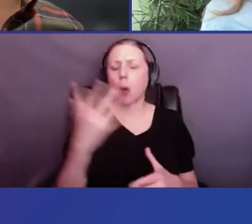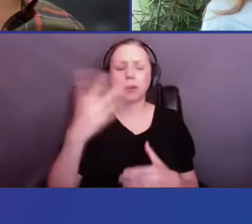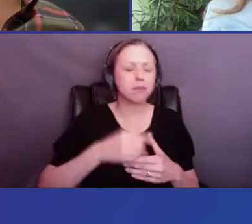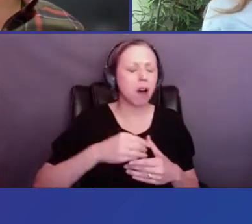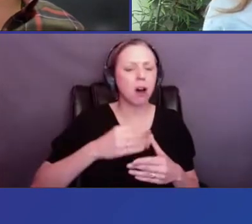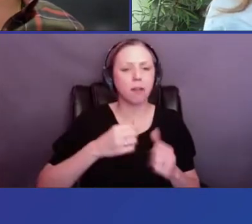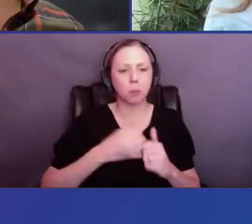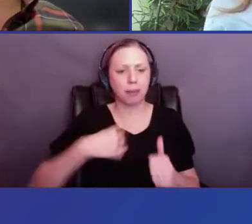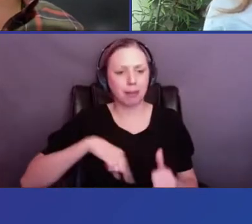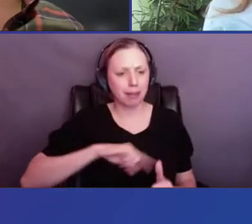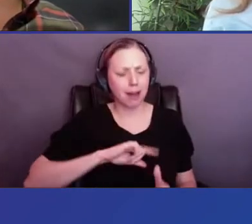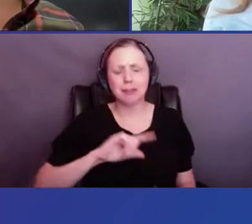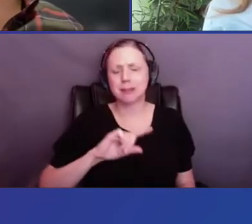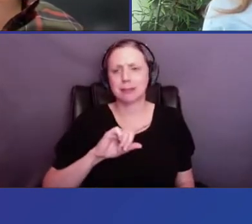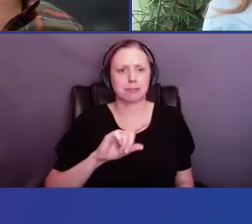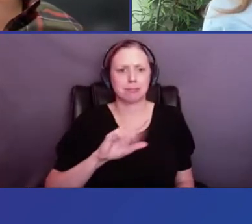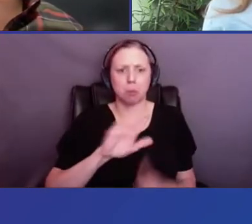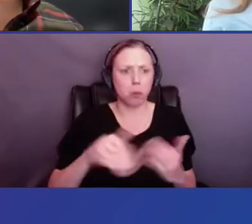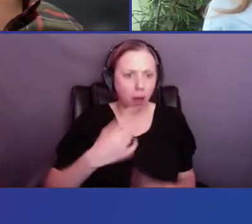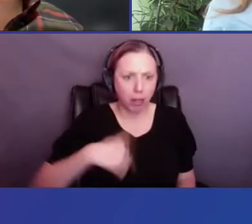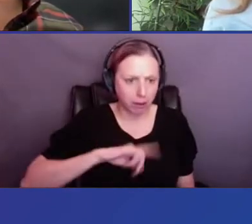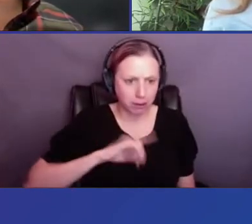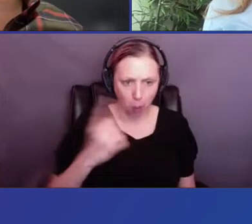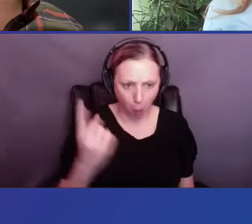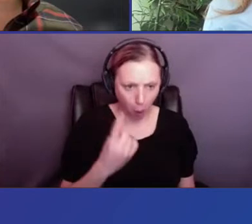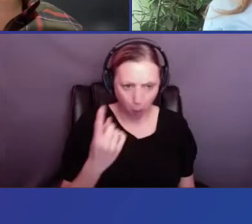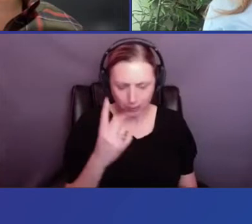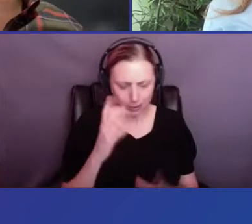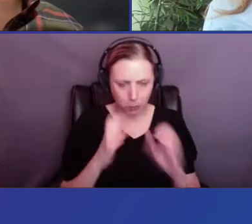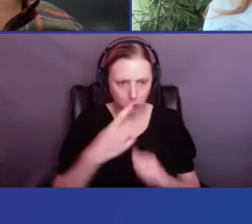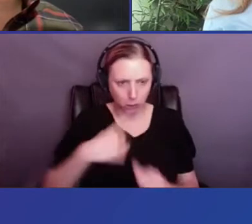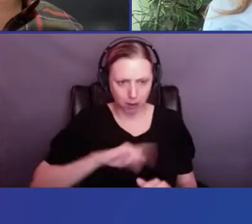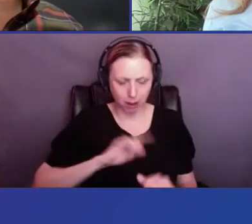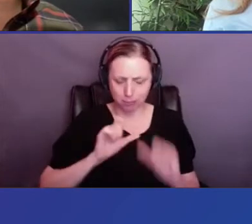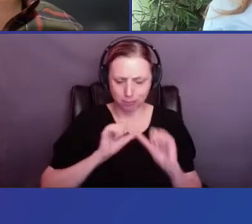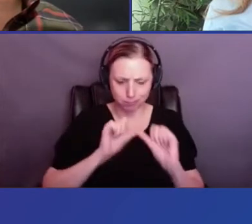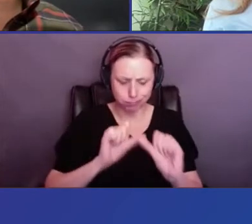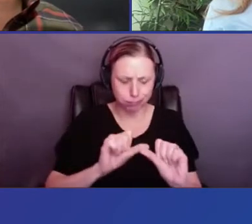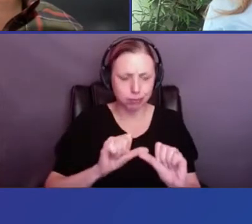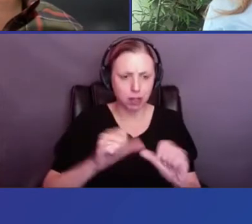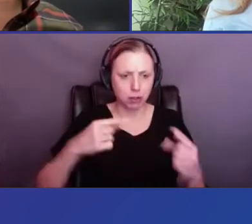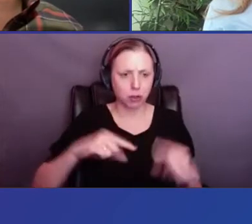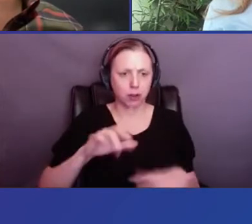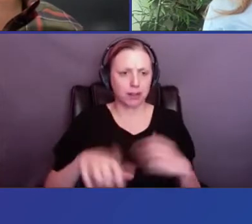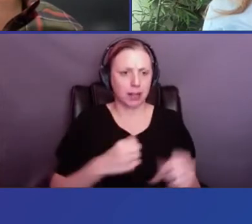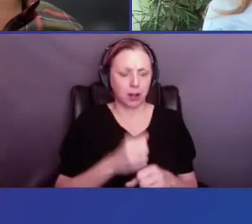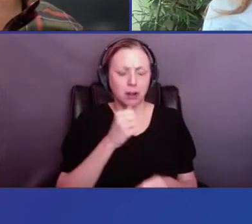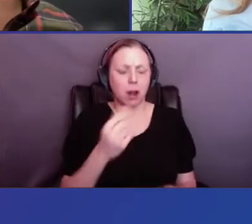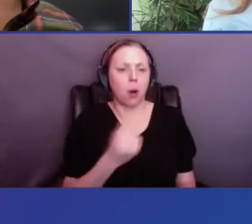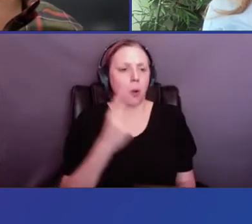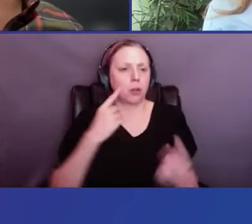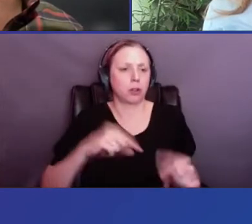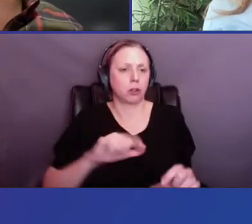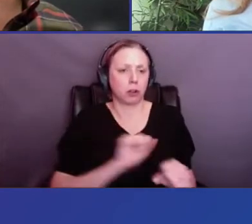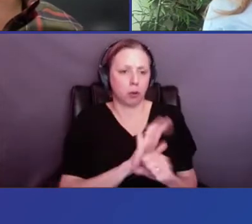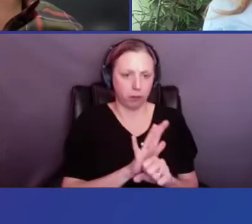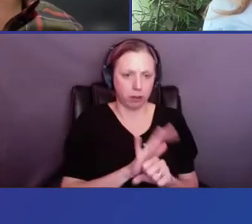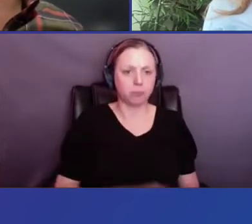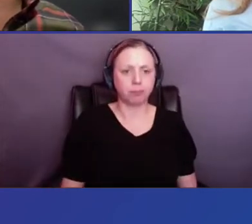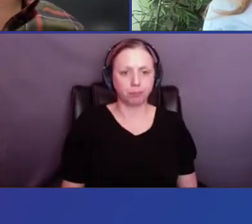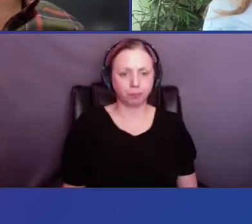with us, all of us, on a consistent basis throughout the year, not just during COVID.